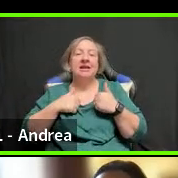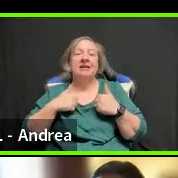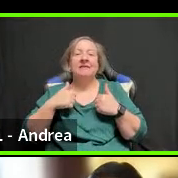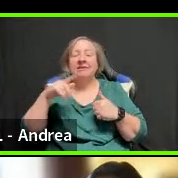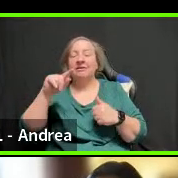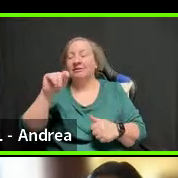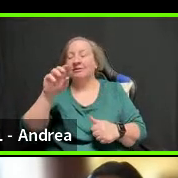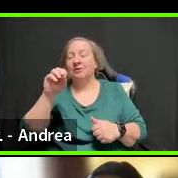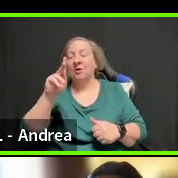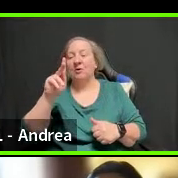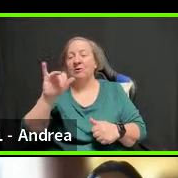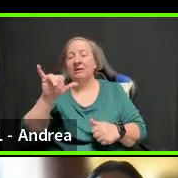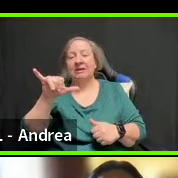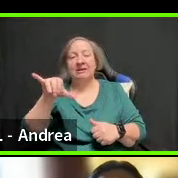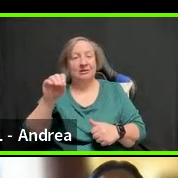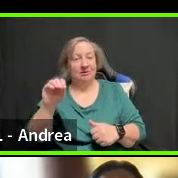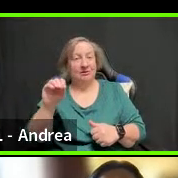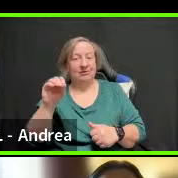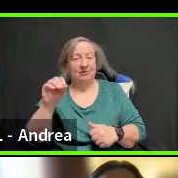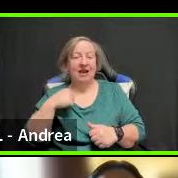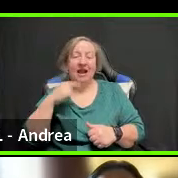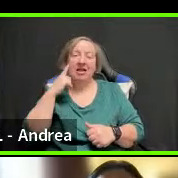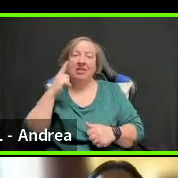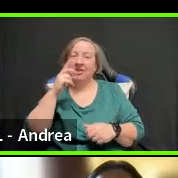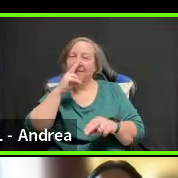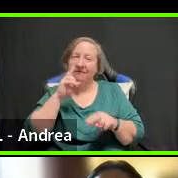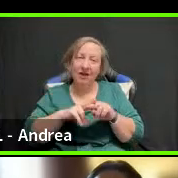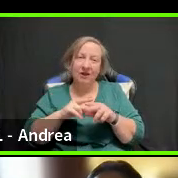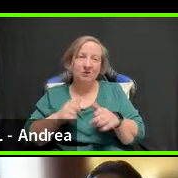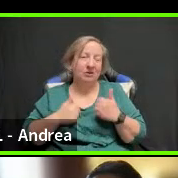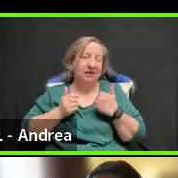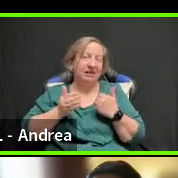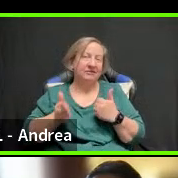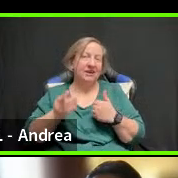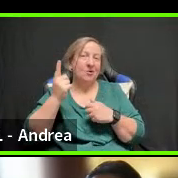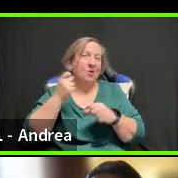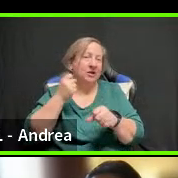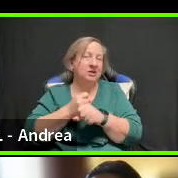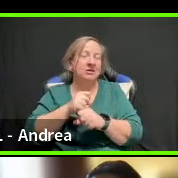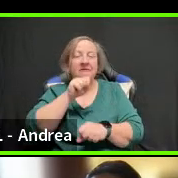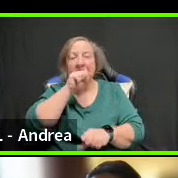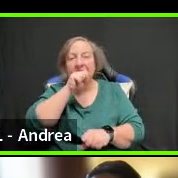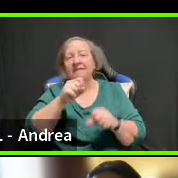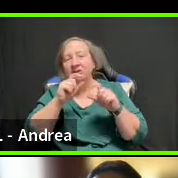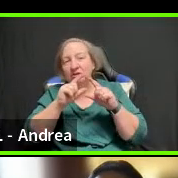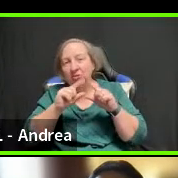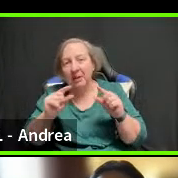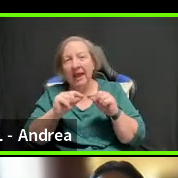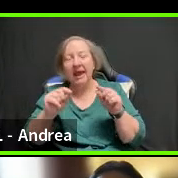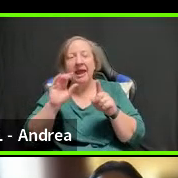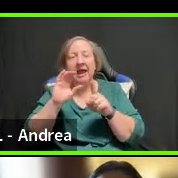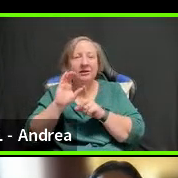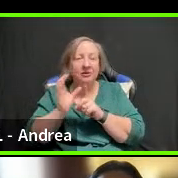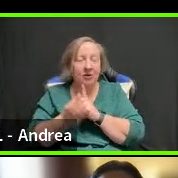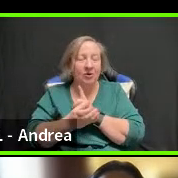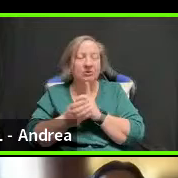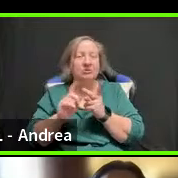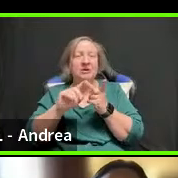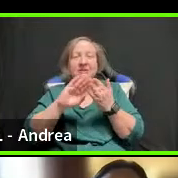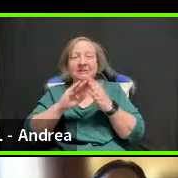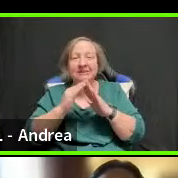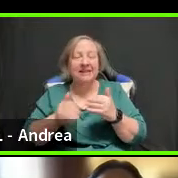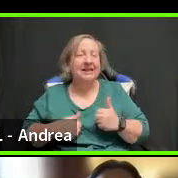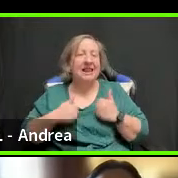would be a really fun place to live for an entire year. I love Japan, the culture, the city life, the countryside. It was